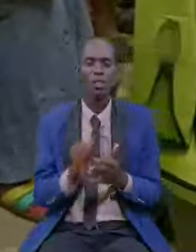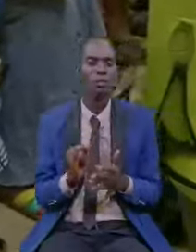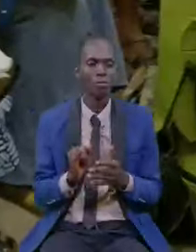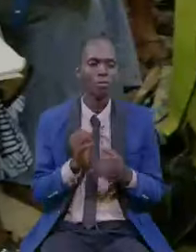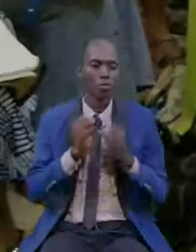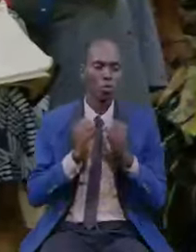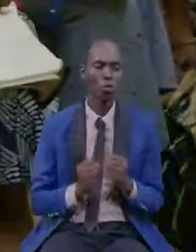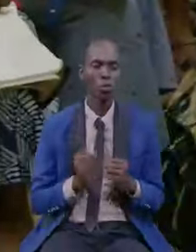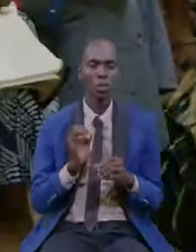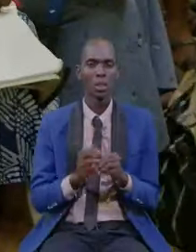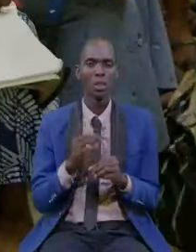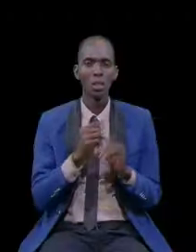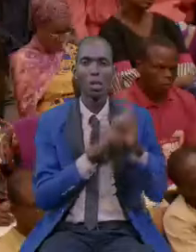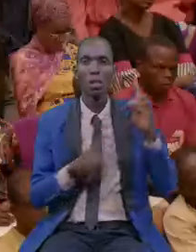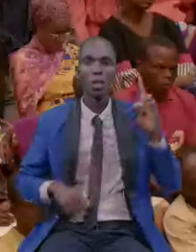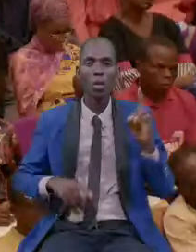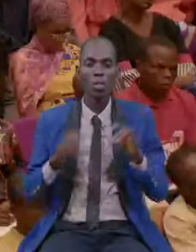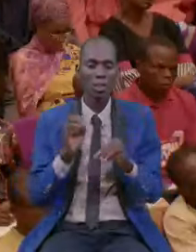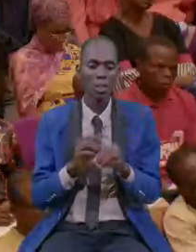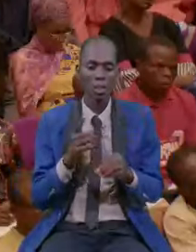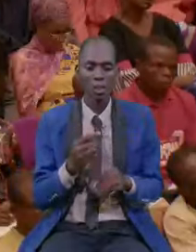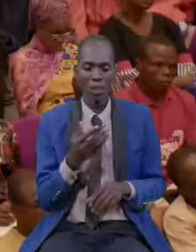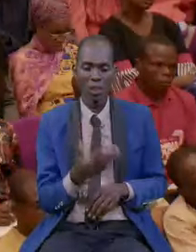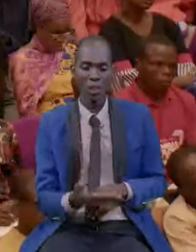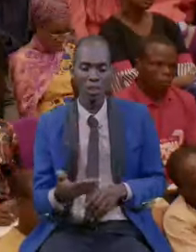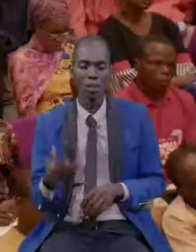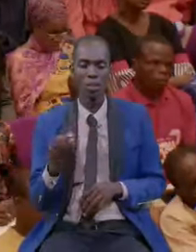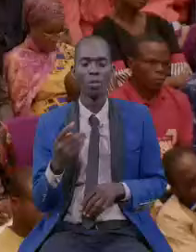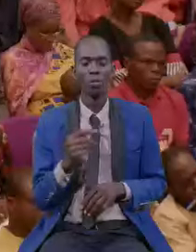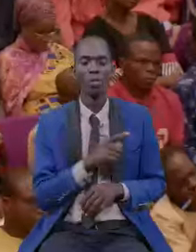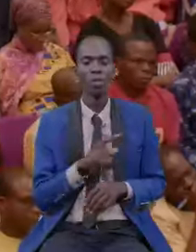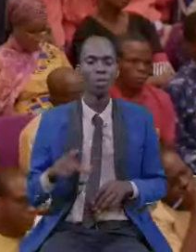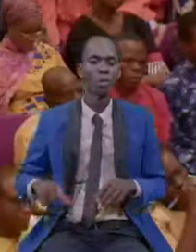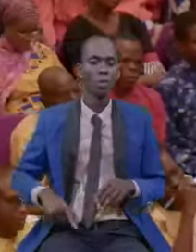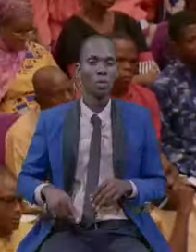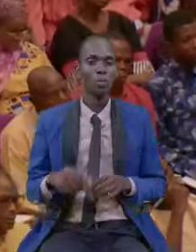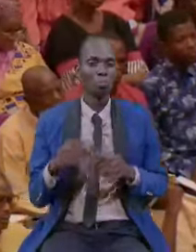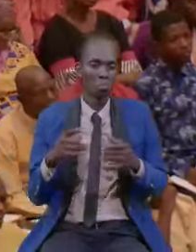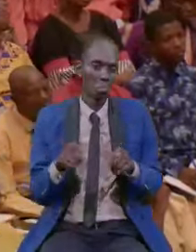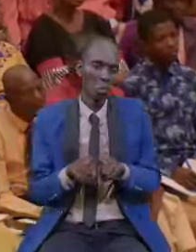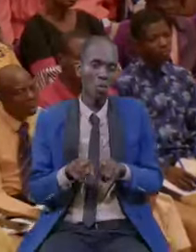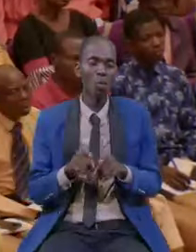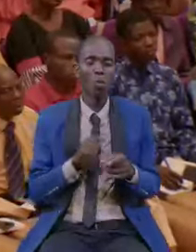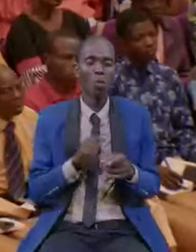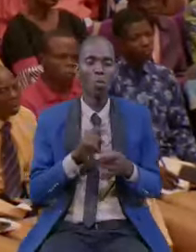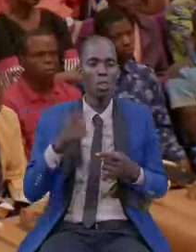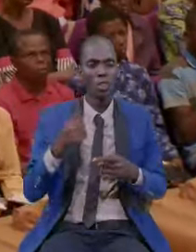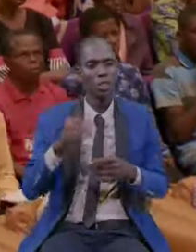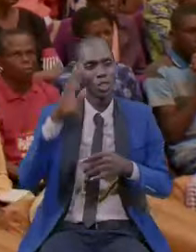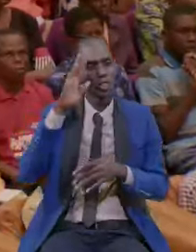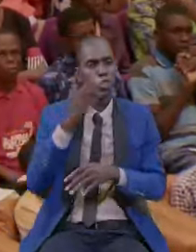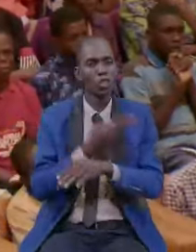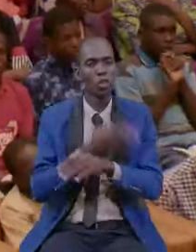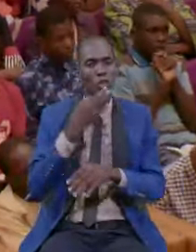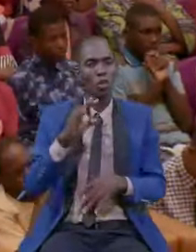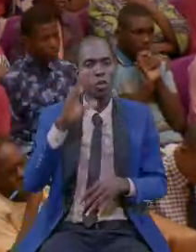the things of the Lord. Nevertheless, when the Son of Man cometh, shall he find faith on the earth? And it